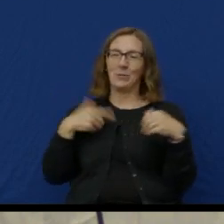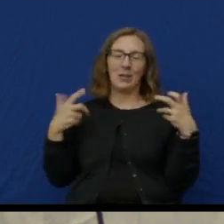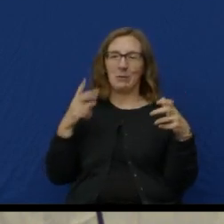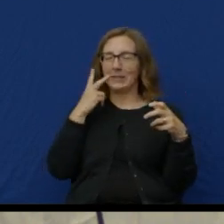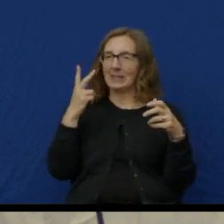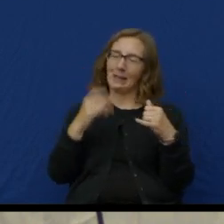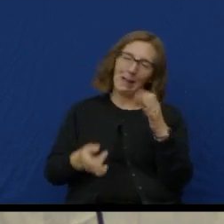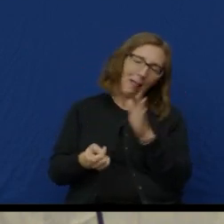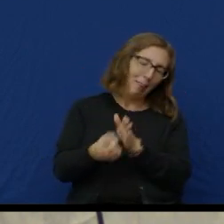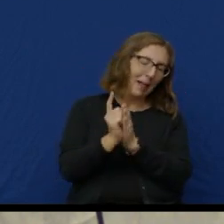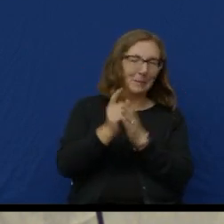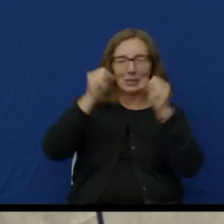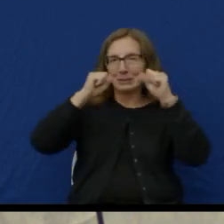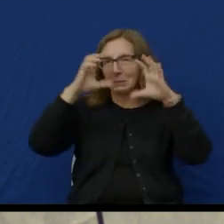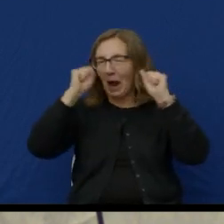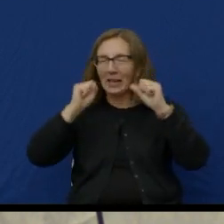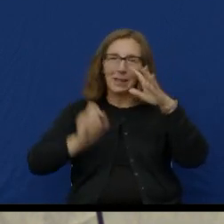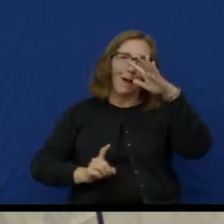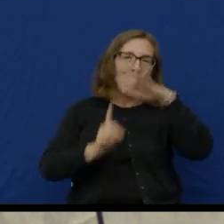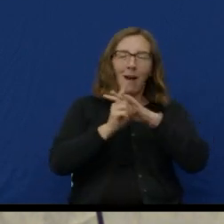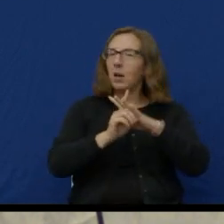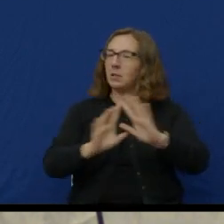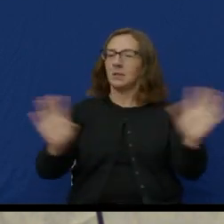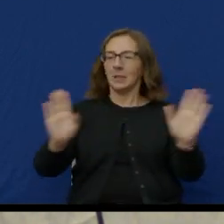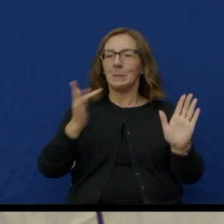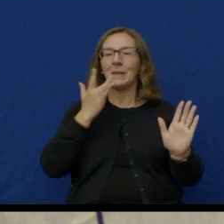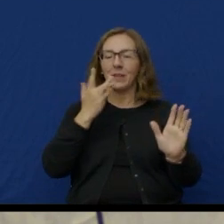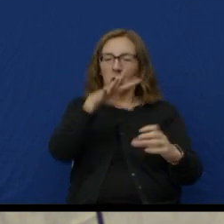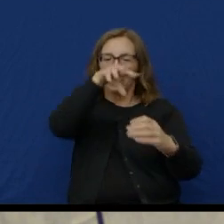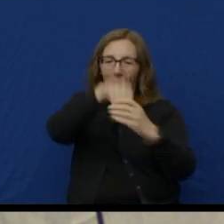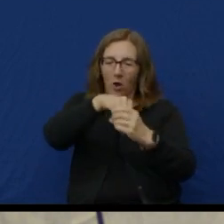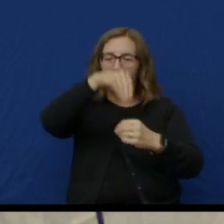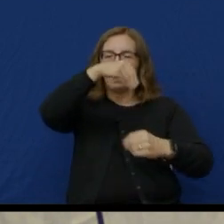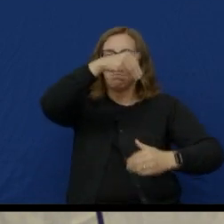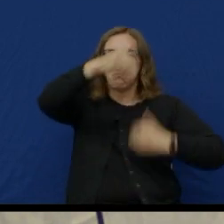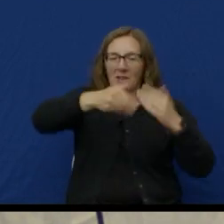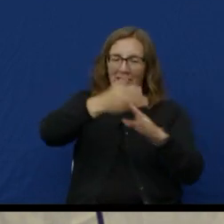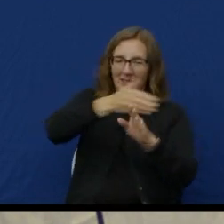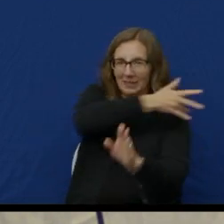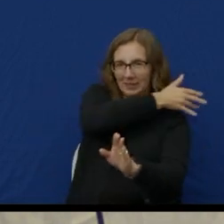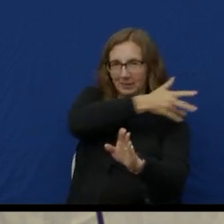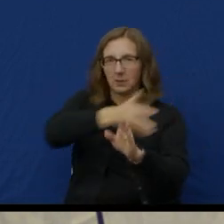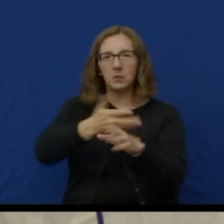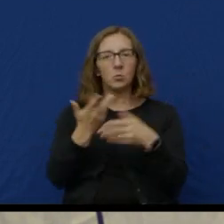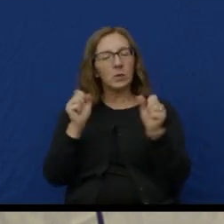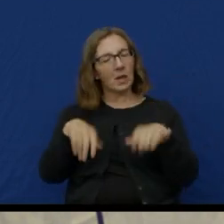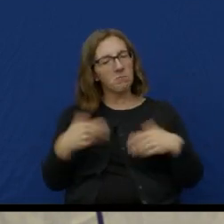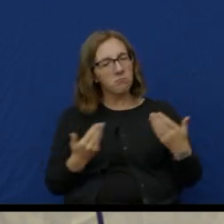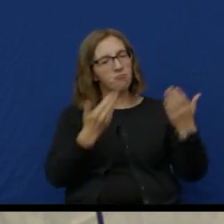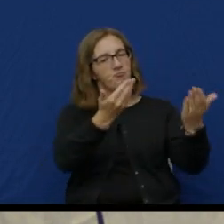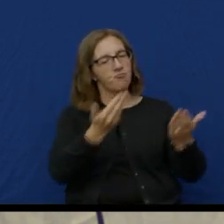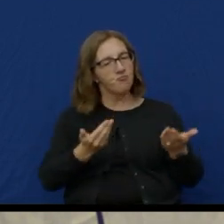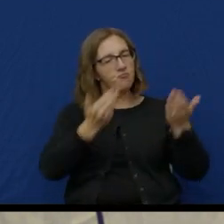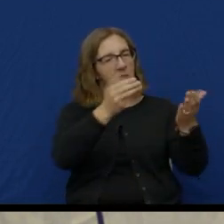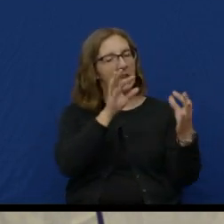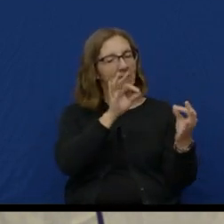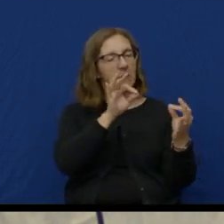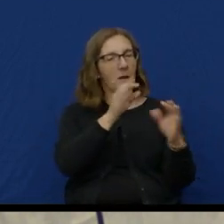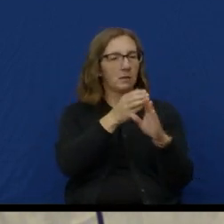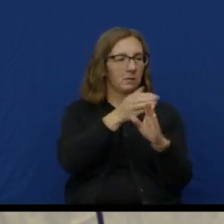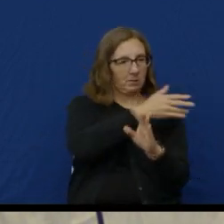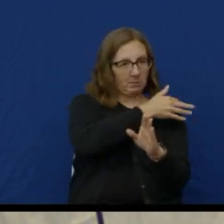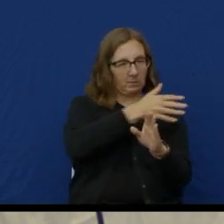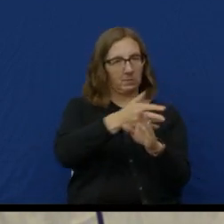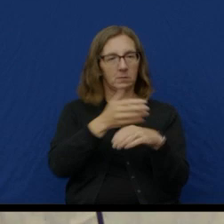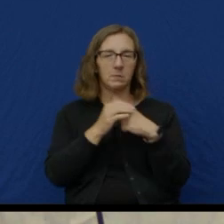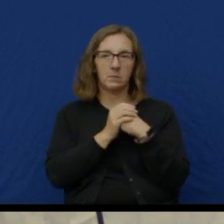on us, and we can have input earlier in the process. Again, just to provide feedbacks as the subject matter experts in so